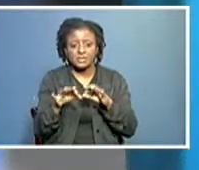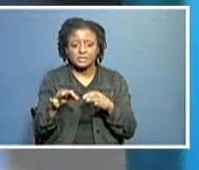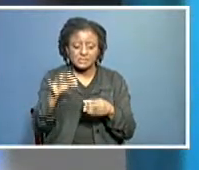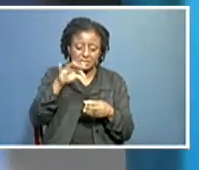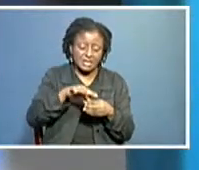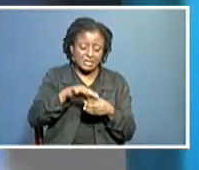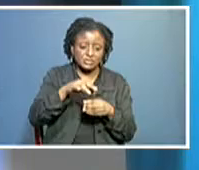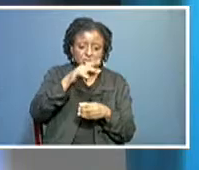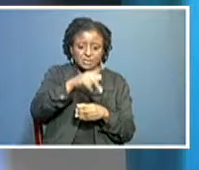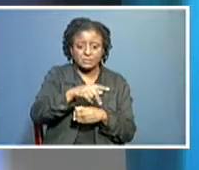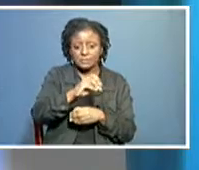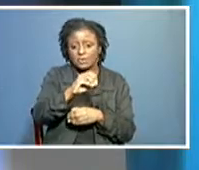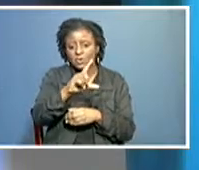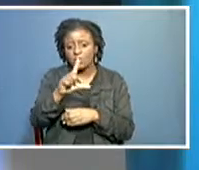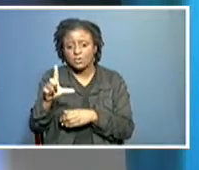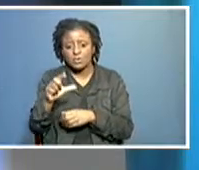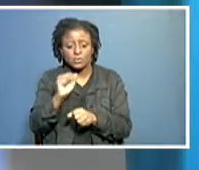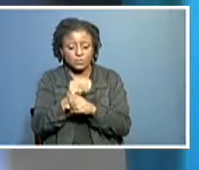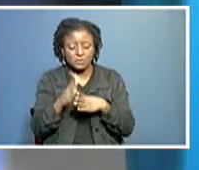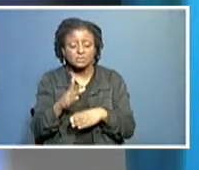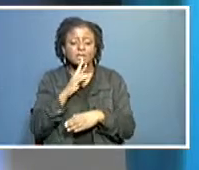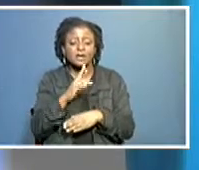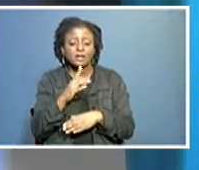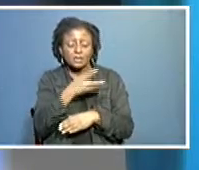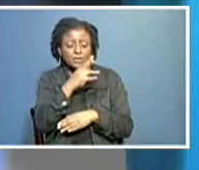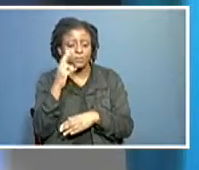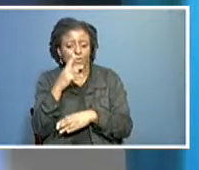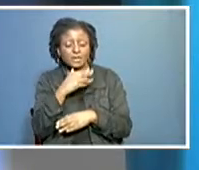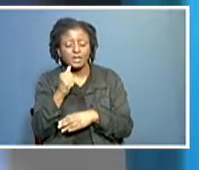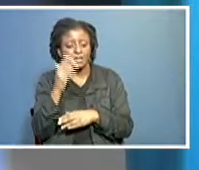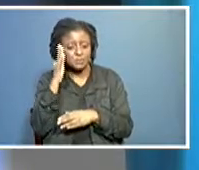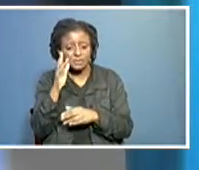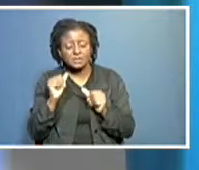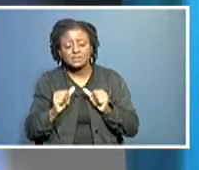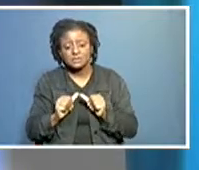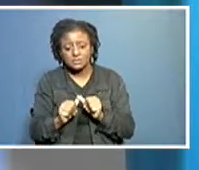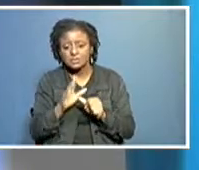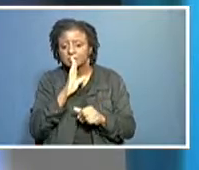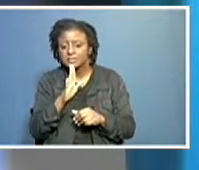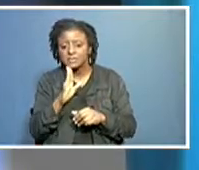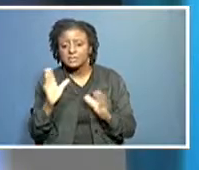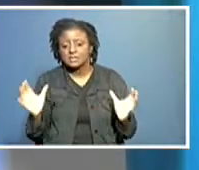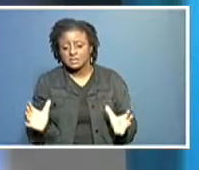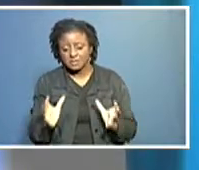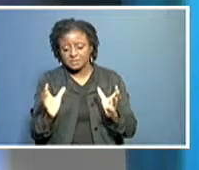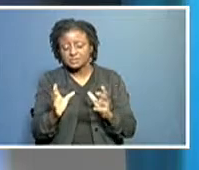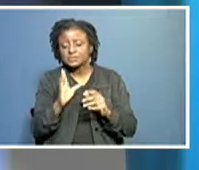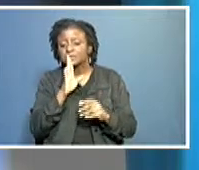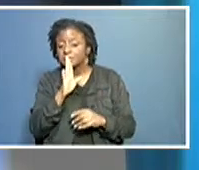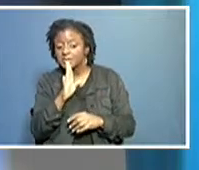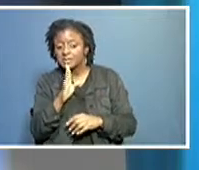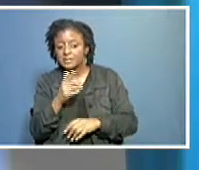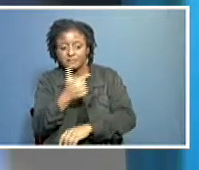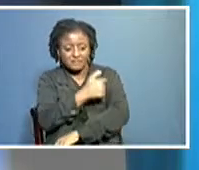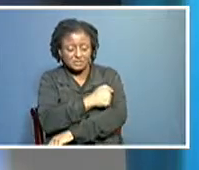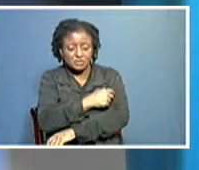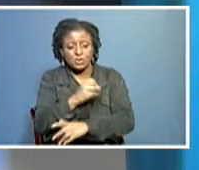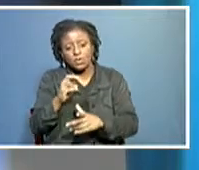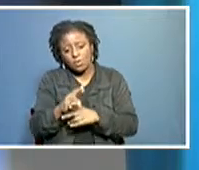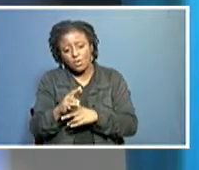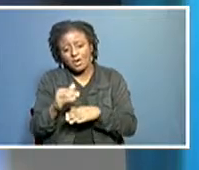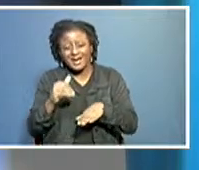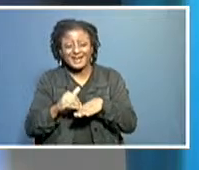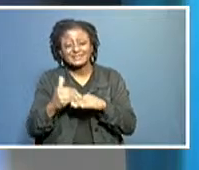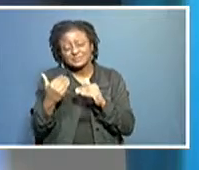workers were, and will continue to be encouraged to be vaccinated, or at least commence with the